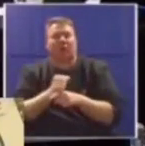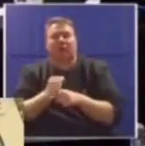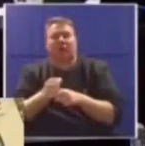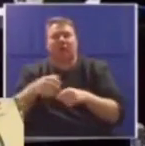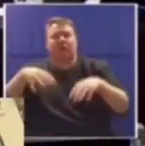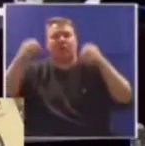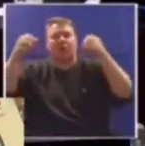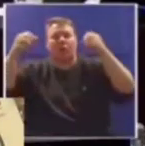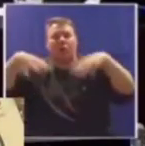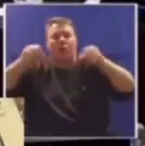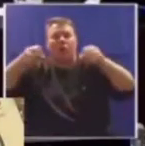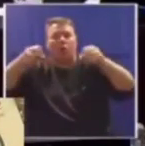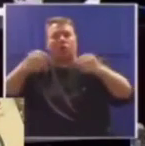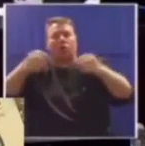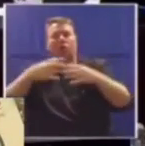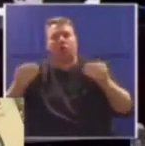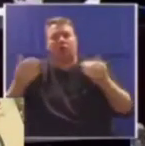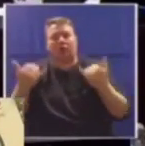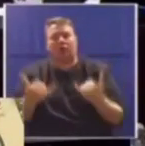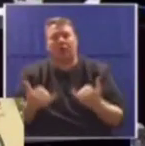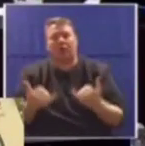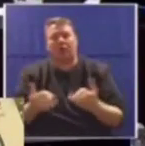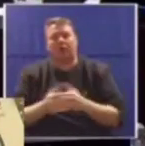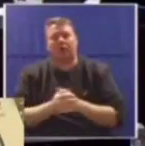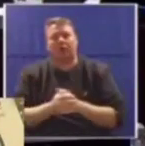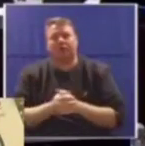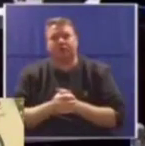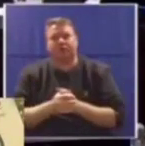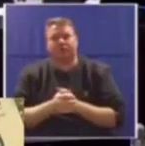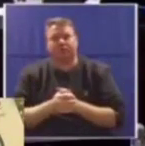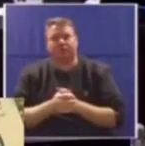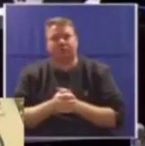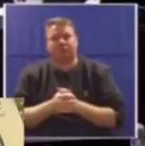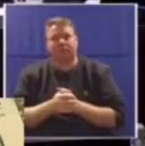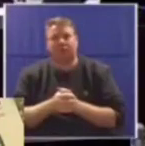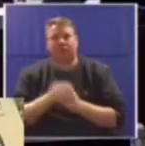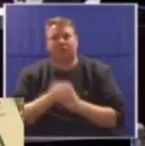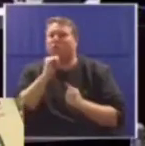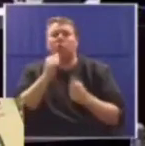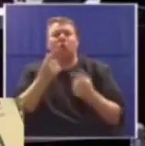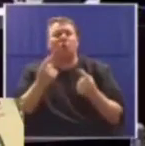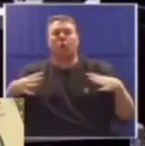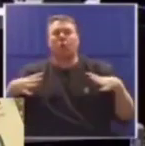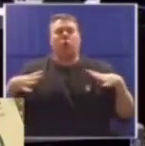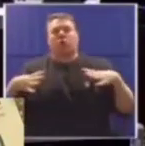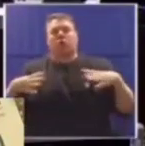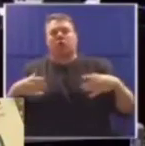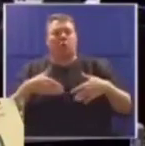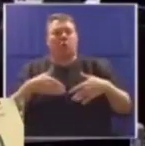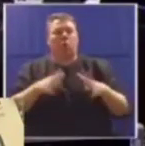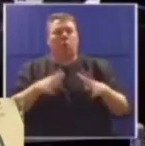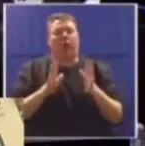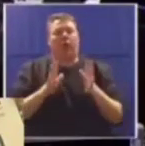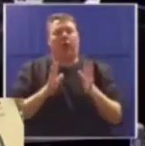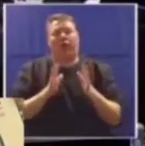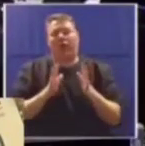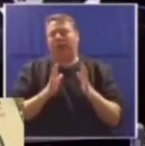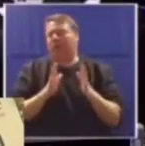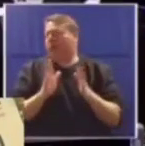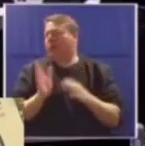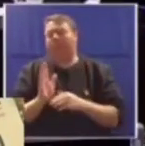the way, it is not being done in an arrogant way, in a way where we're trying